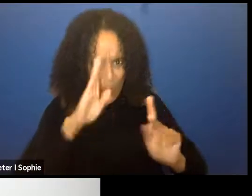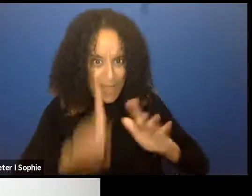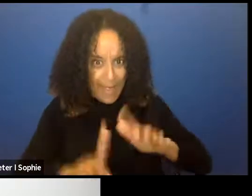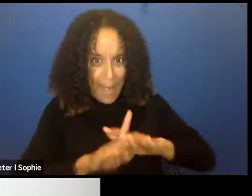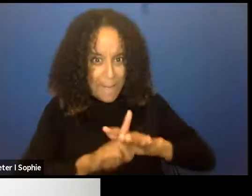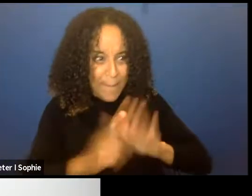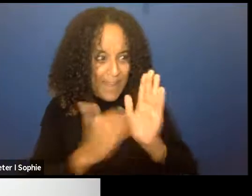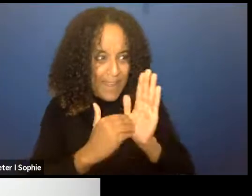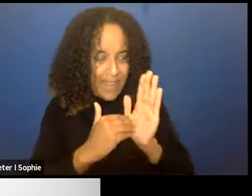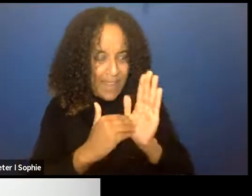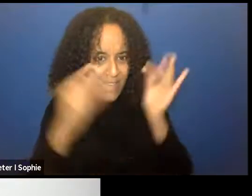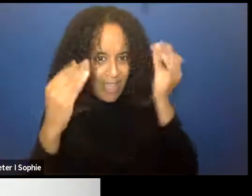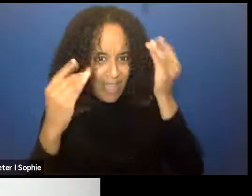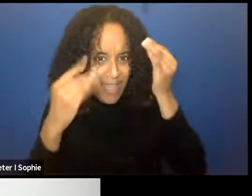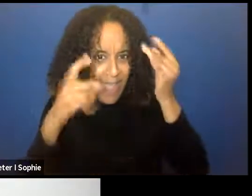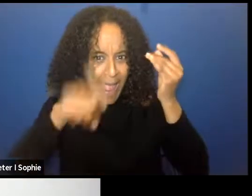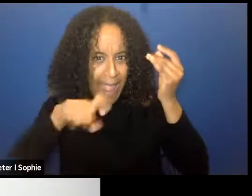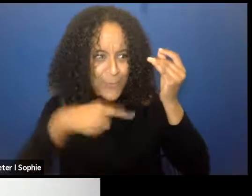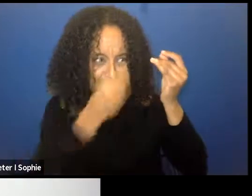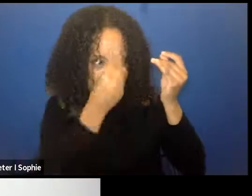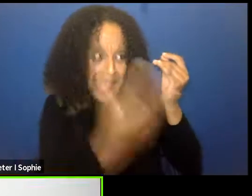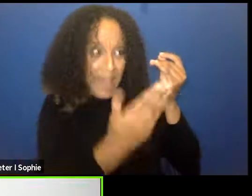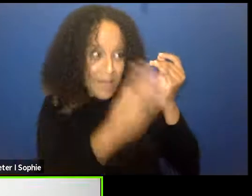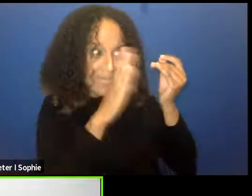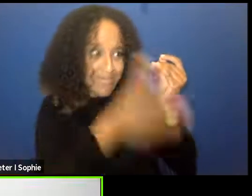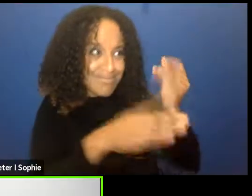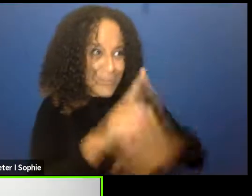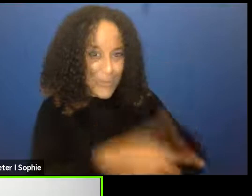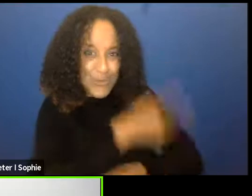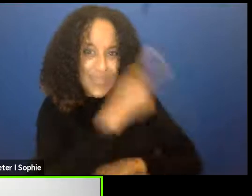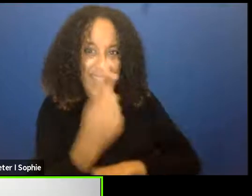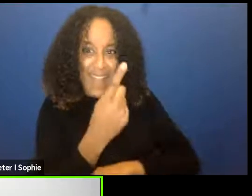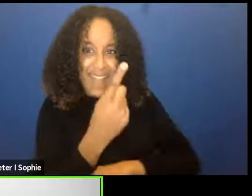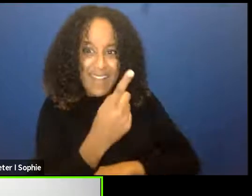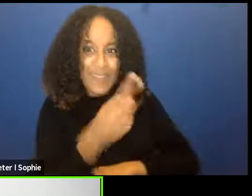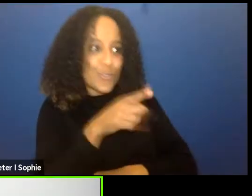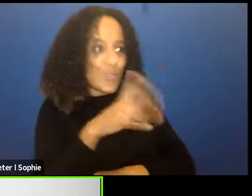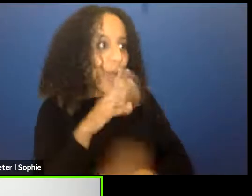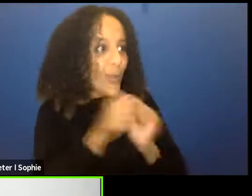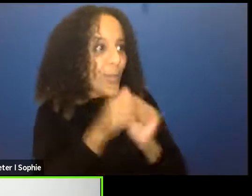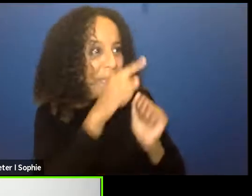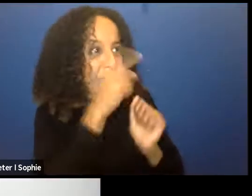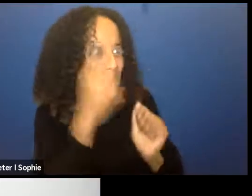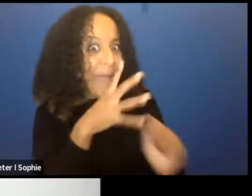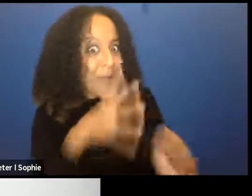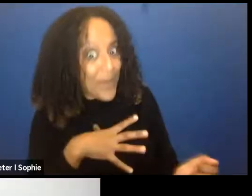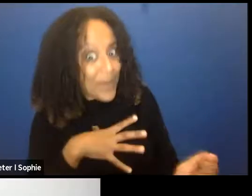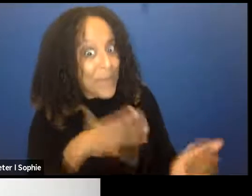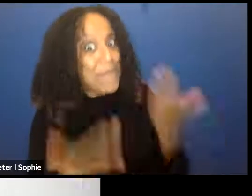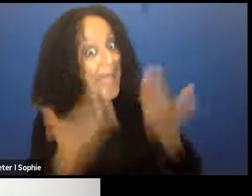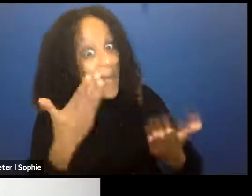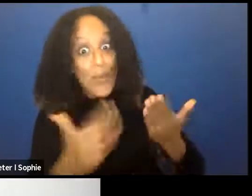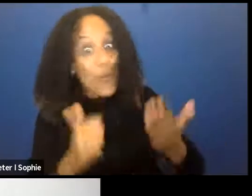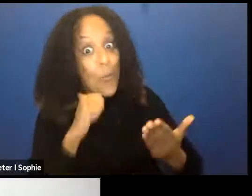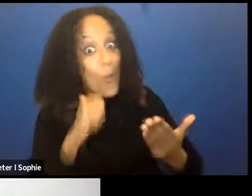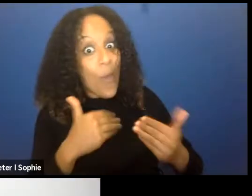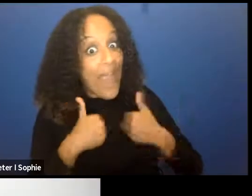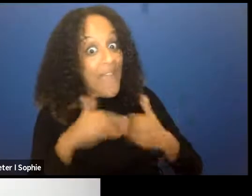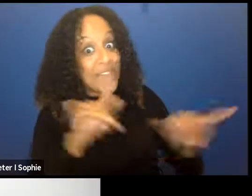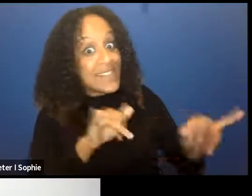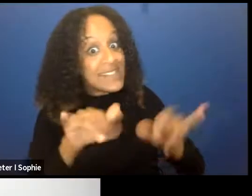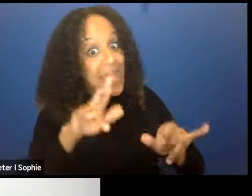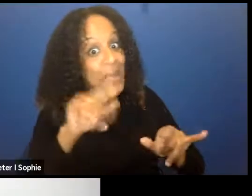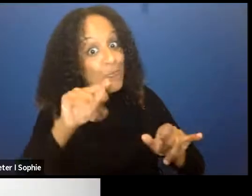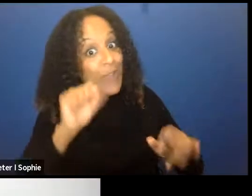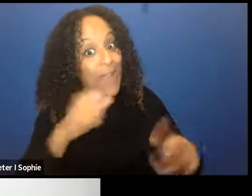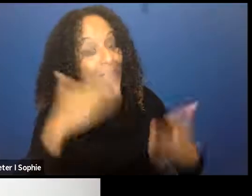going to have to tell him today that he's actually talking to a Black woman? And maybe we won't get the same rates. I don't know